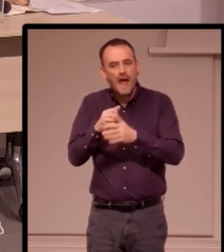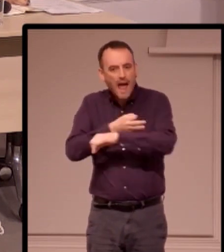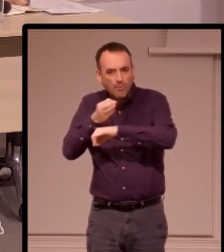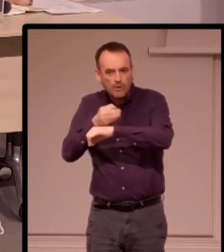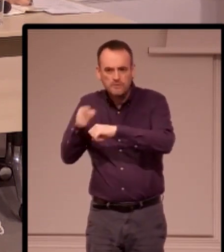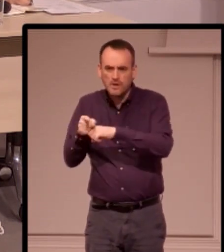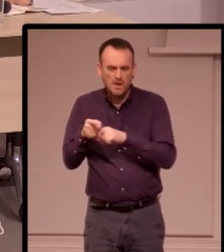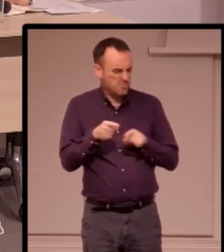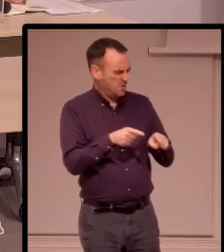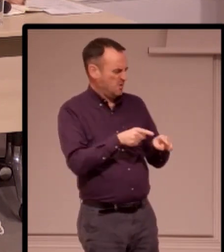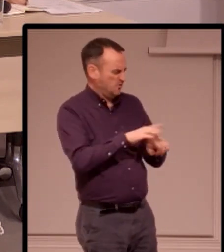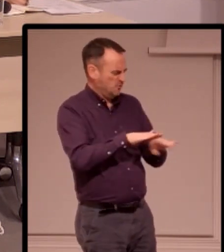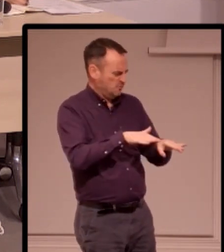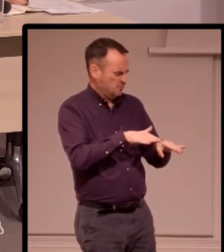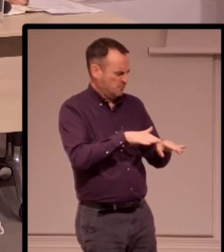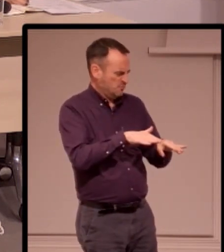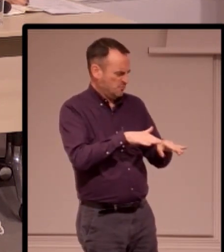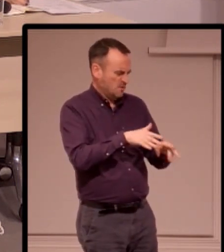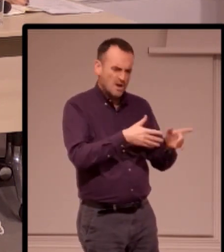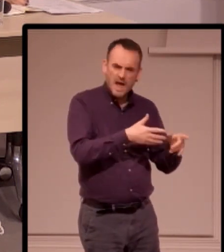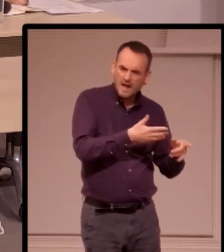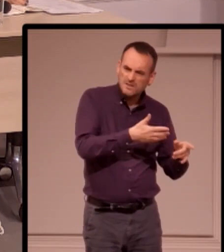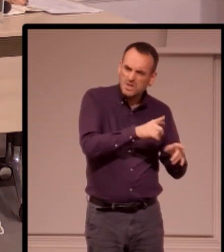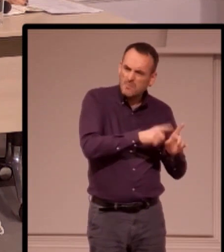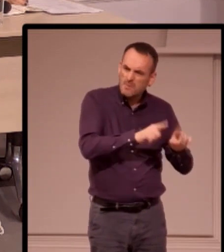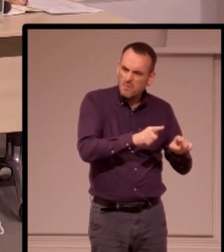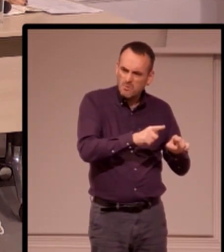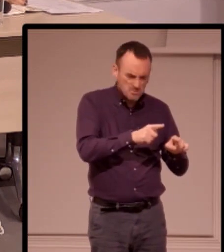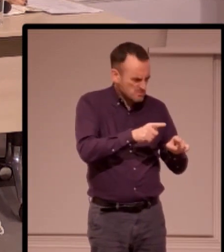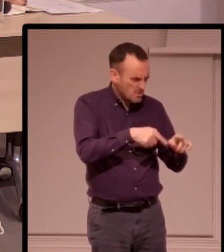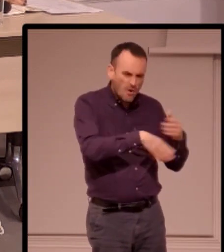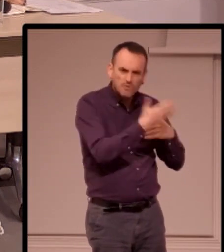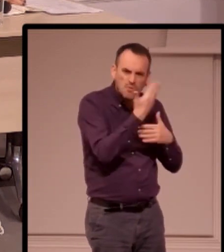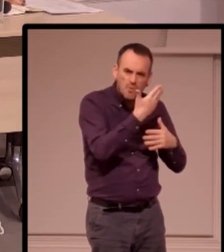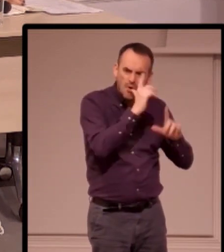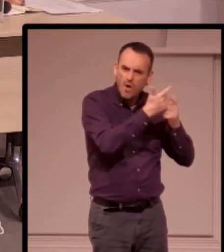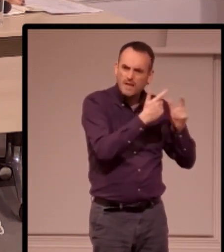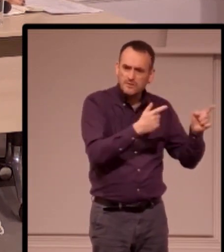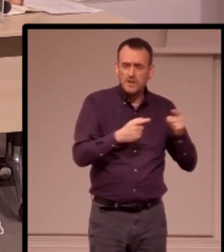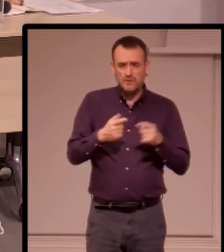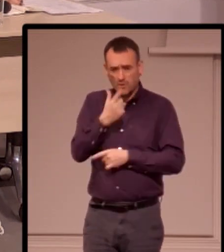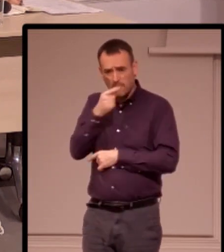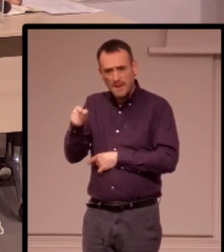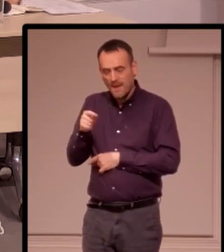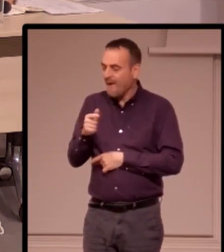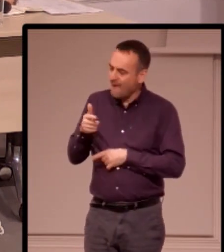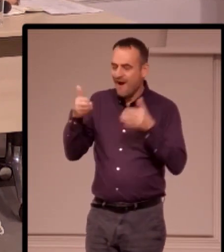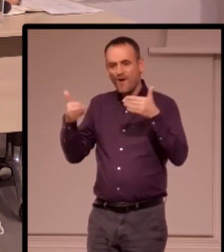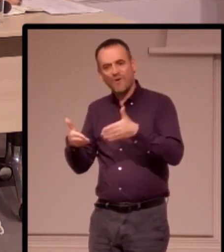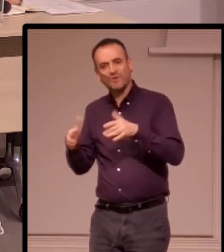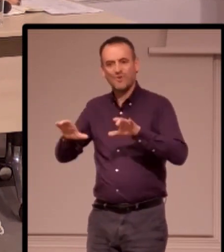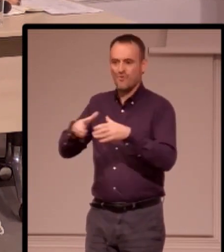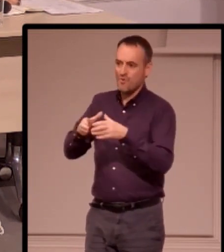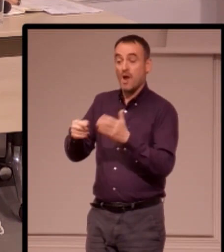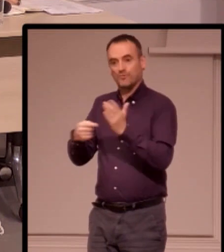at college. So that might be why they're not able to come when they're invited to that focus group that happens on a Tuesday morning. or